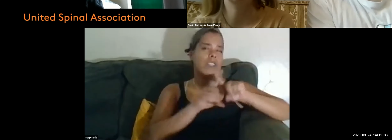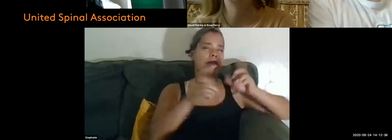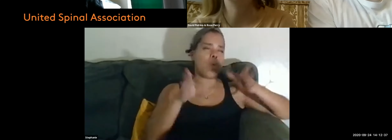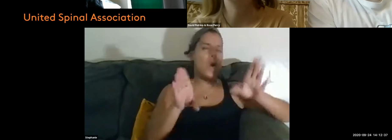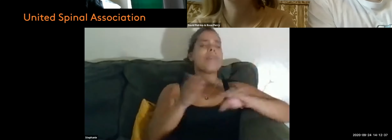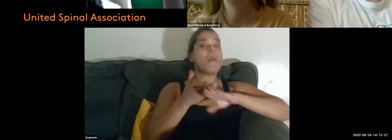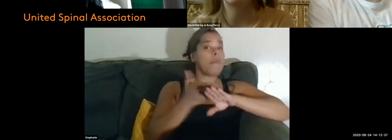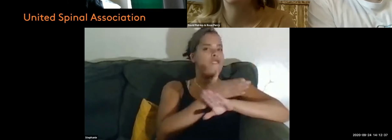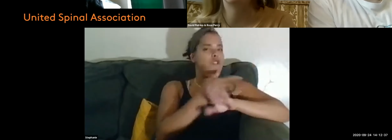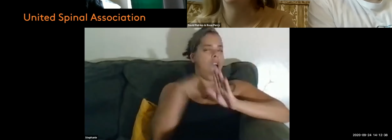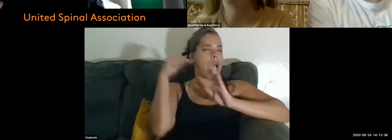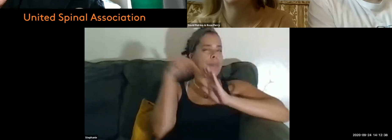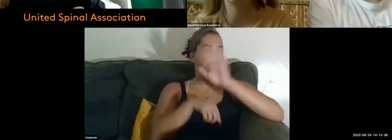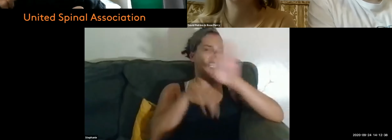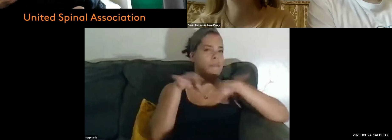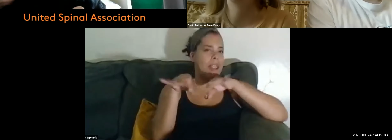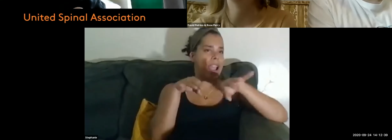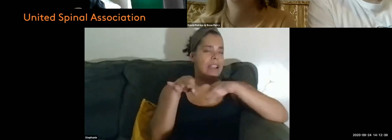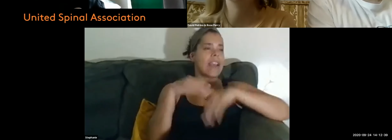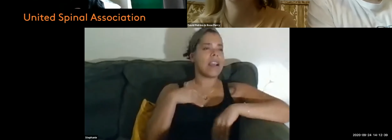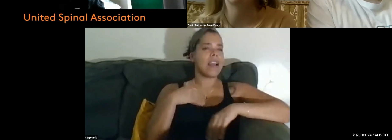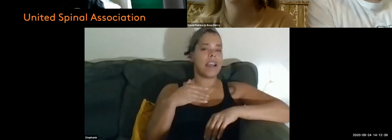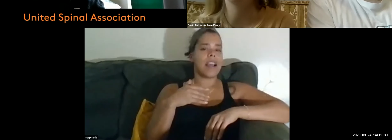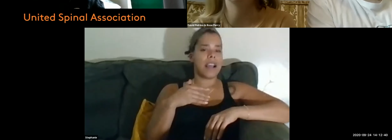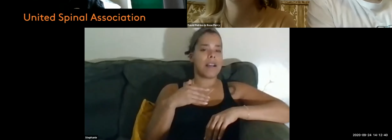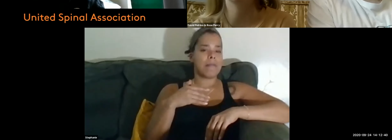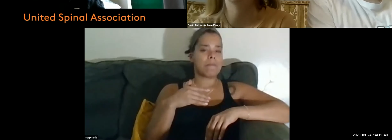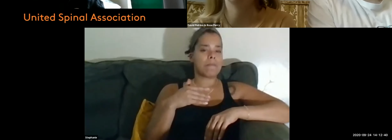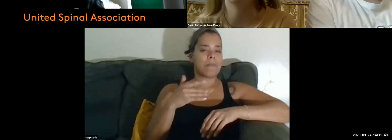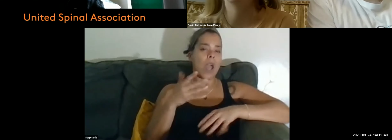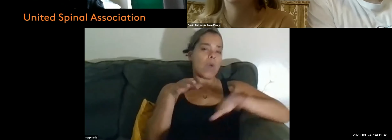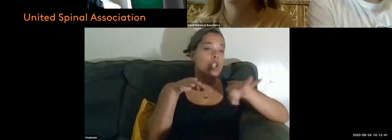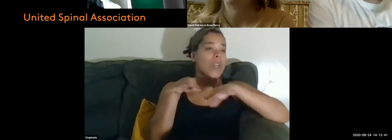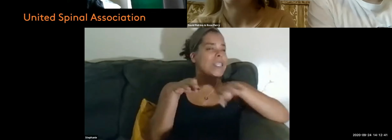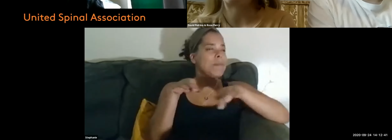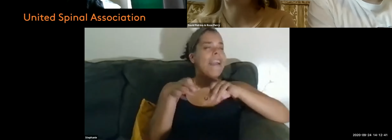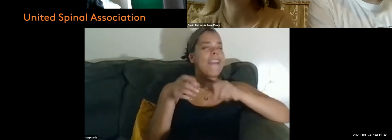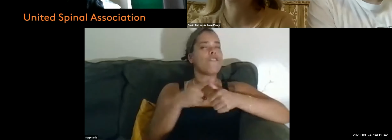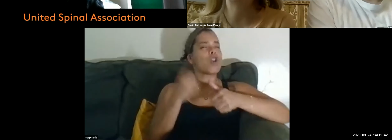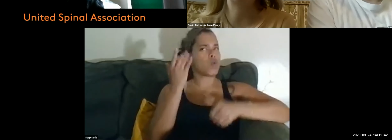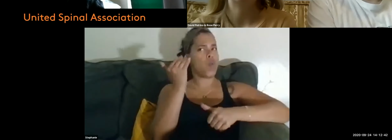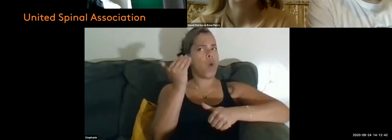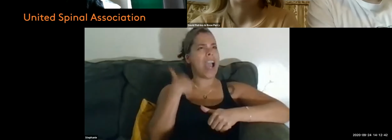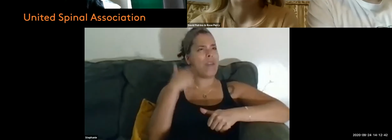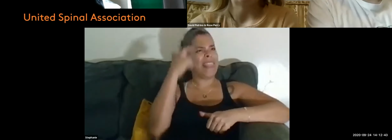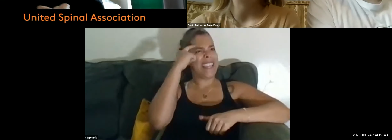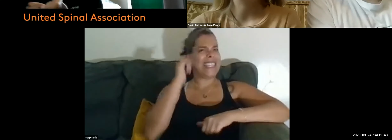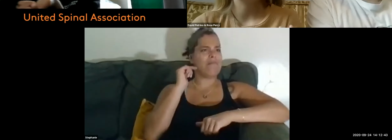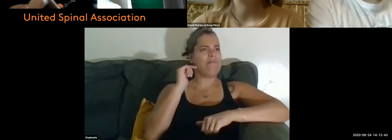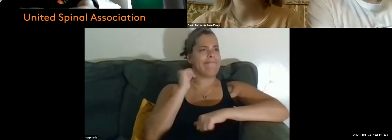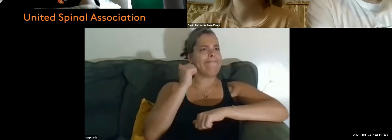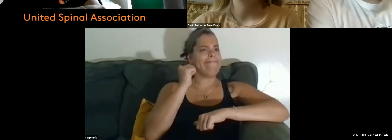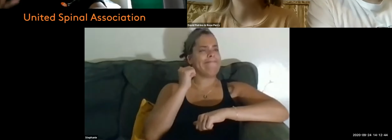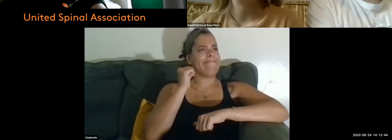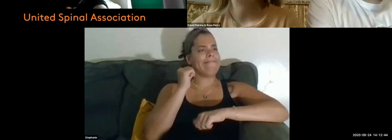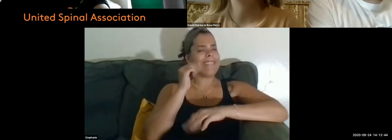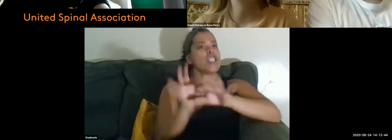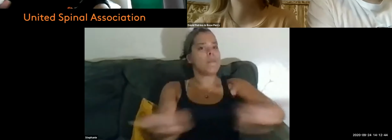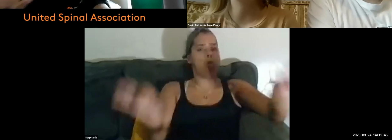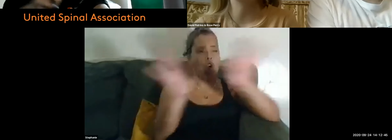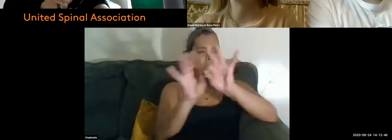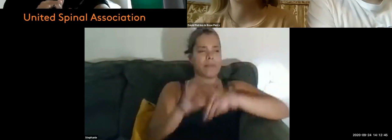I just want to kind of set the framework a little bit more as to why we think it's so important. Like, obviously, I think most people